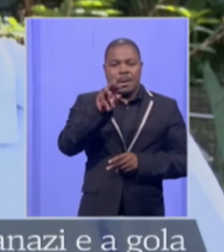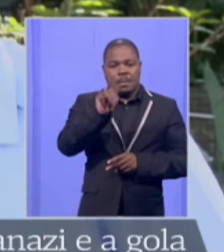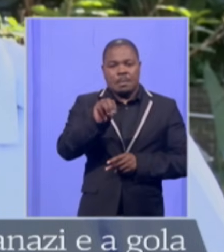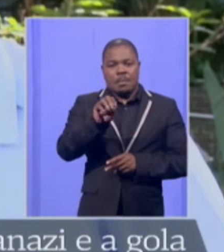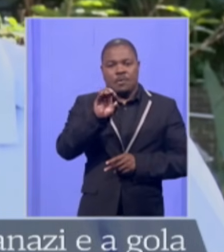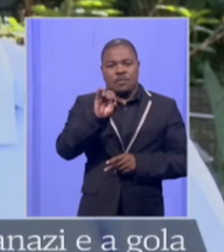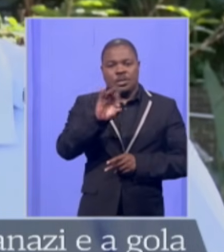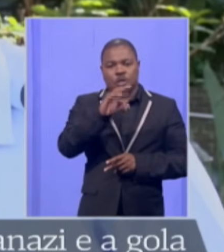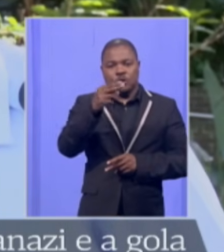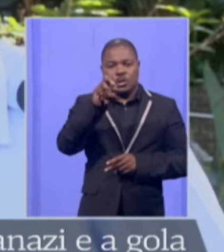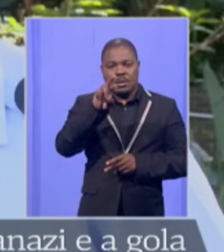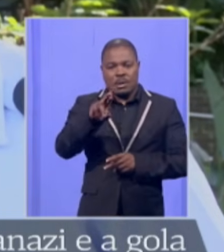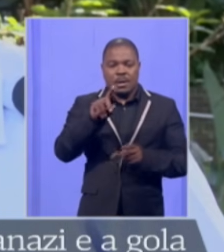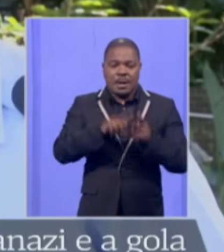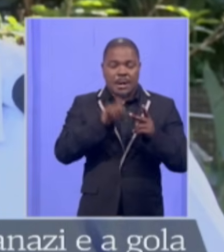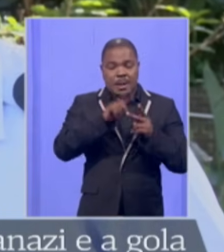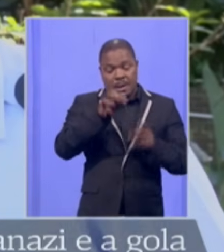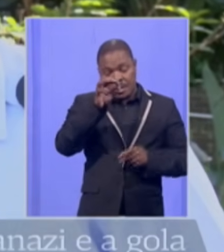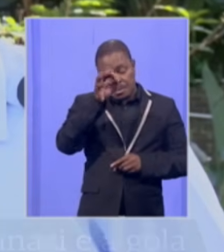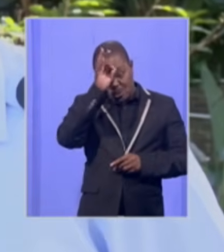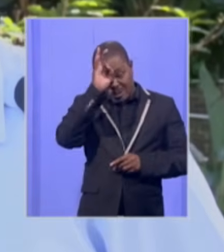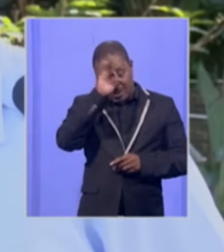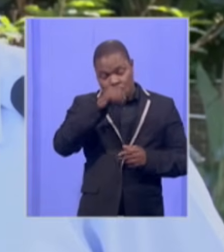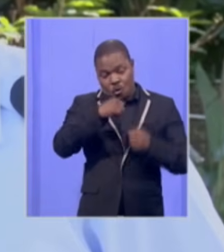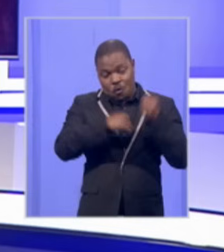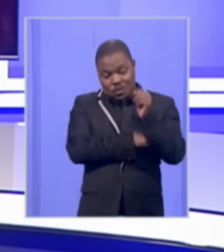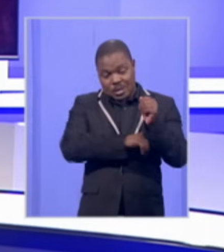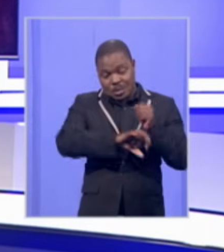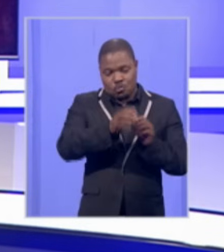at SAPS Provincial Office.